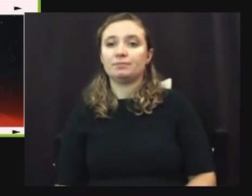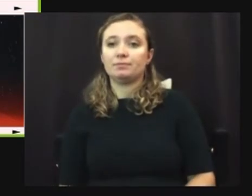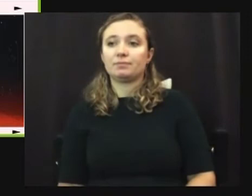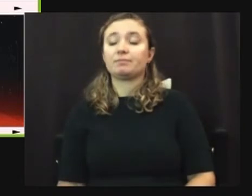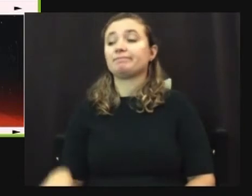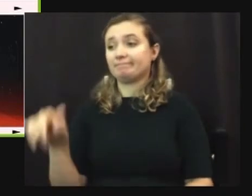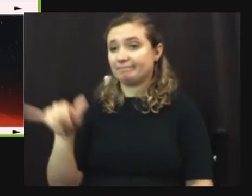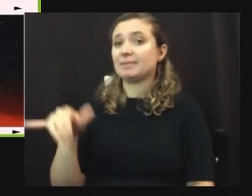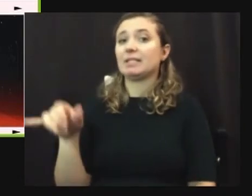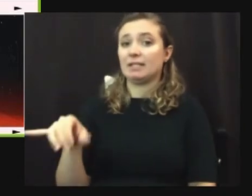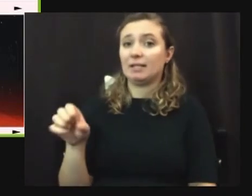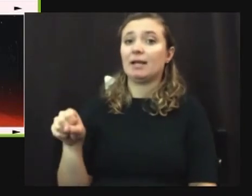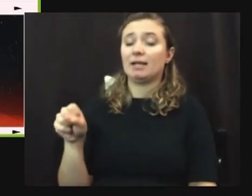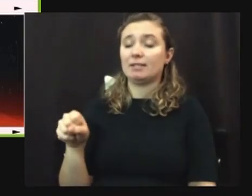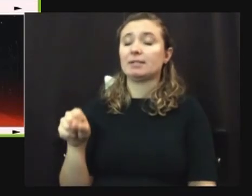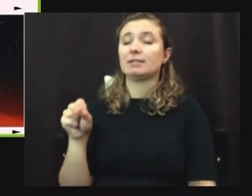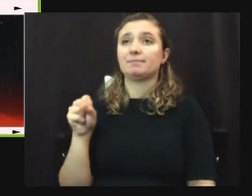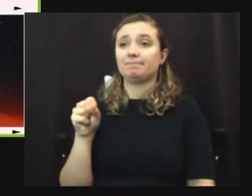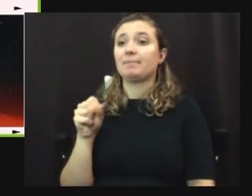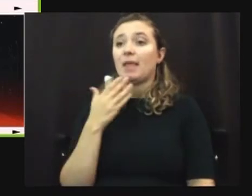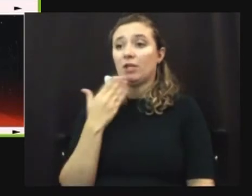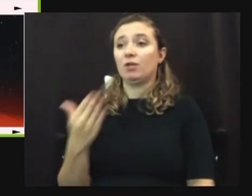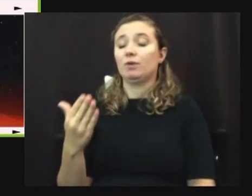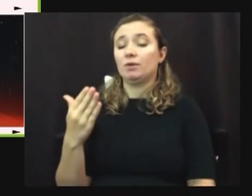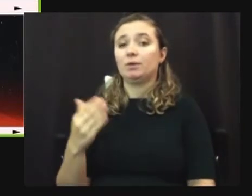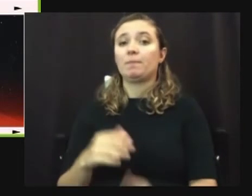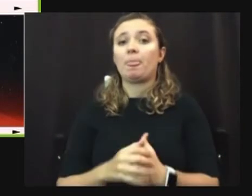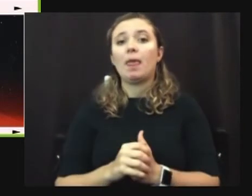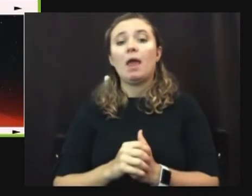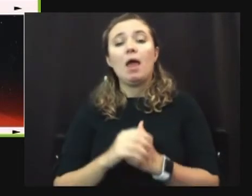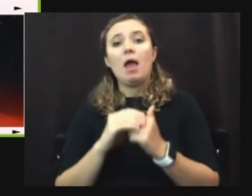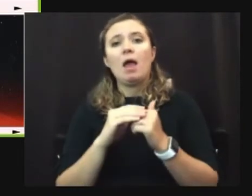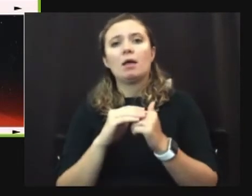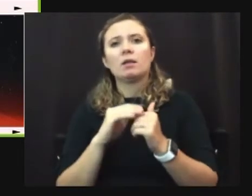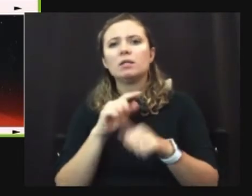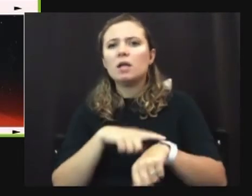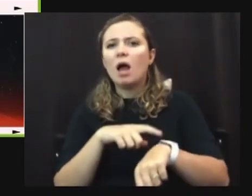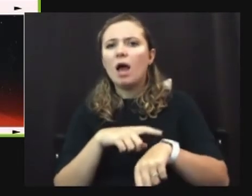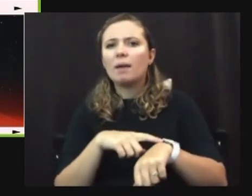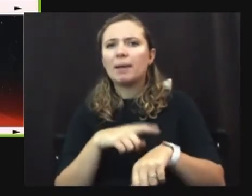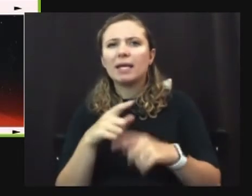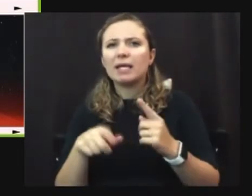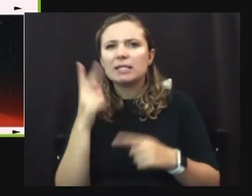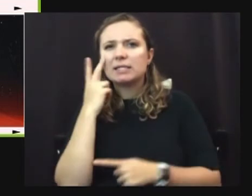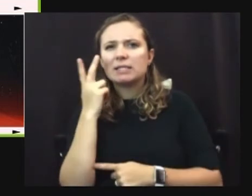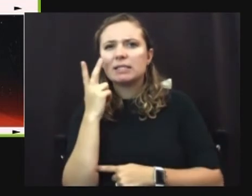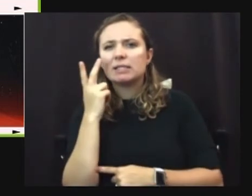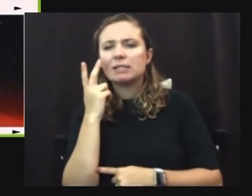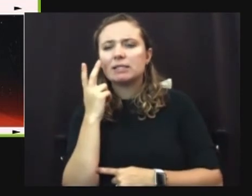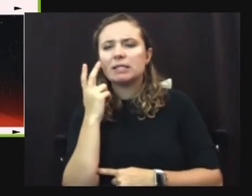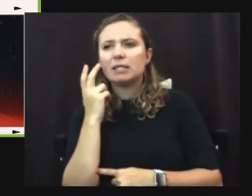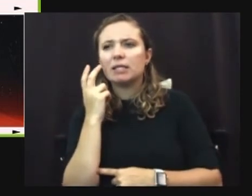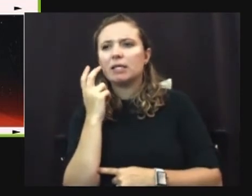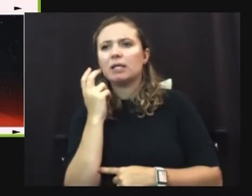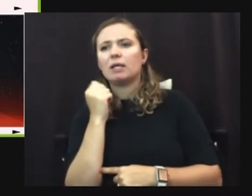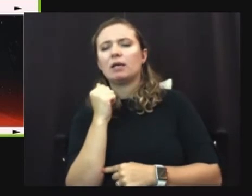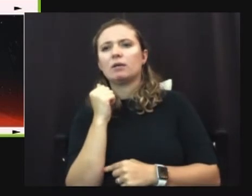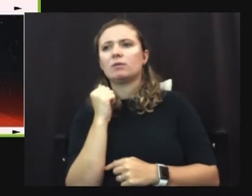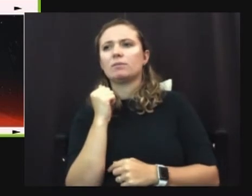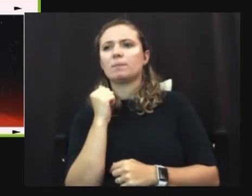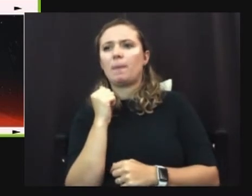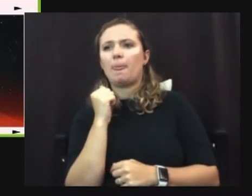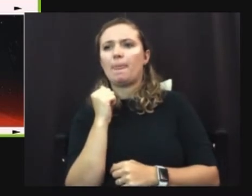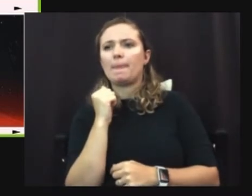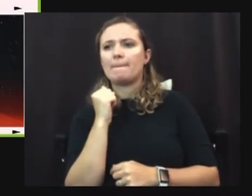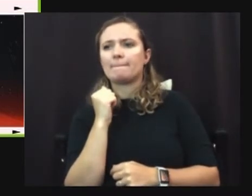Yes, thank you. How are we on time? Because I can't see any clocks from where I am.